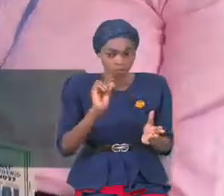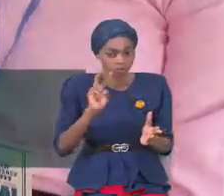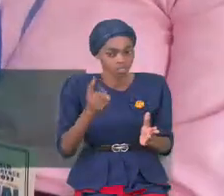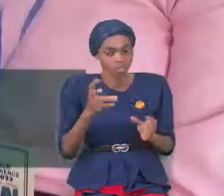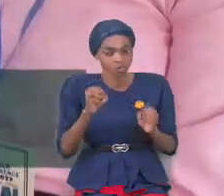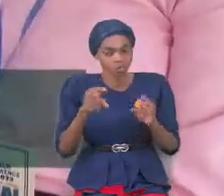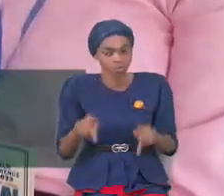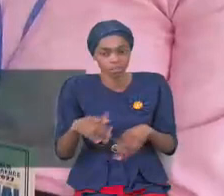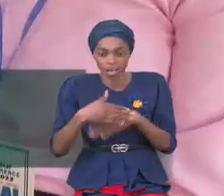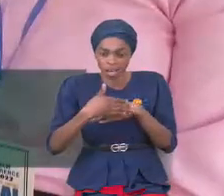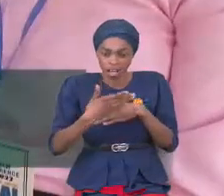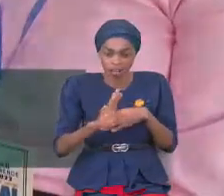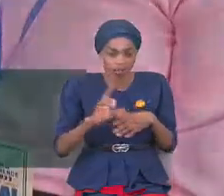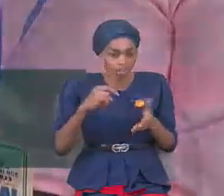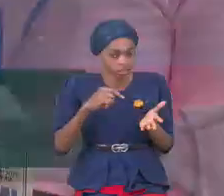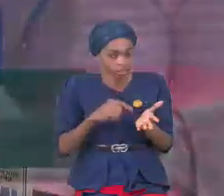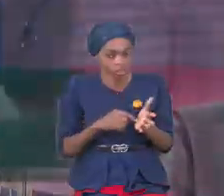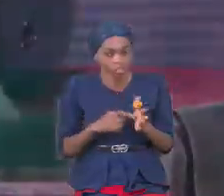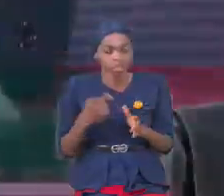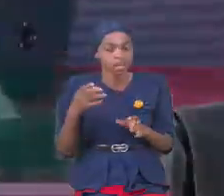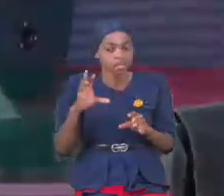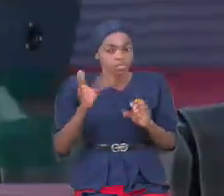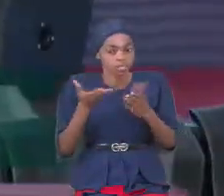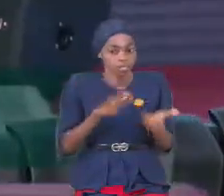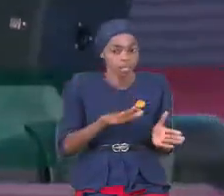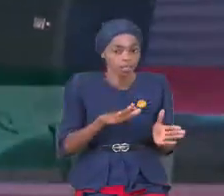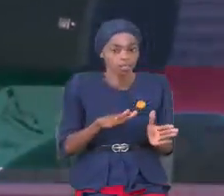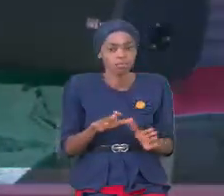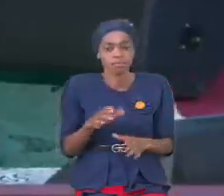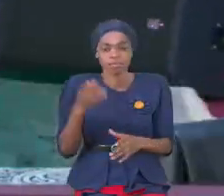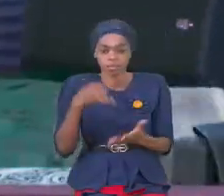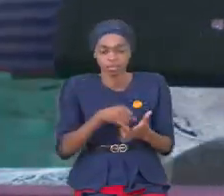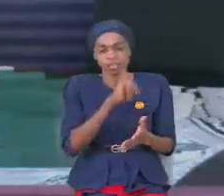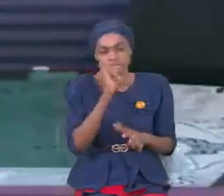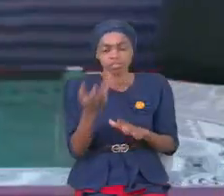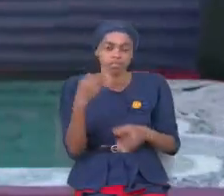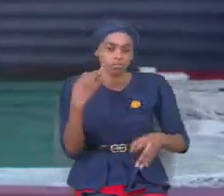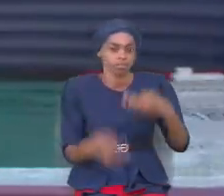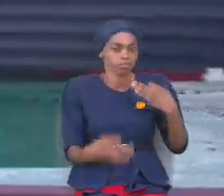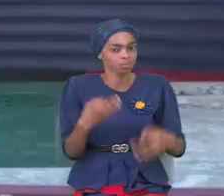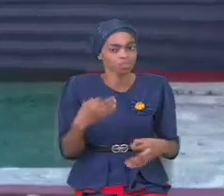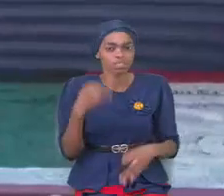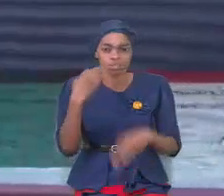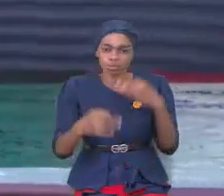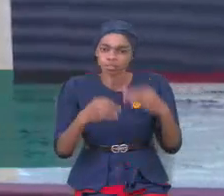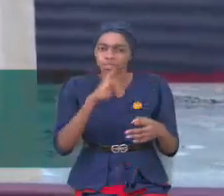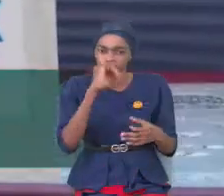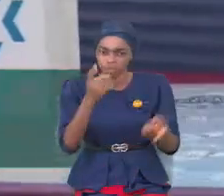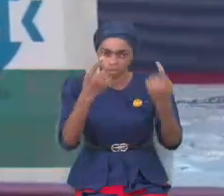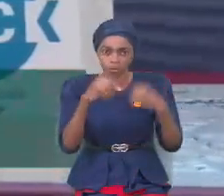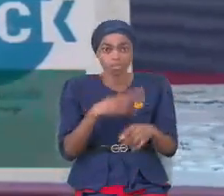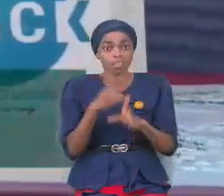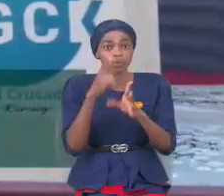call. After this, the judgment. Judgment is coming. And you are asking yourself, where will you